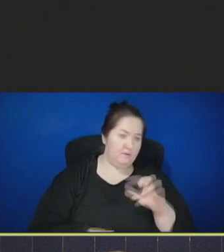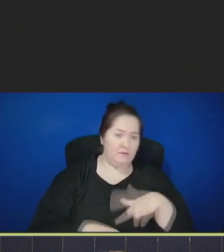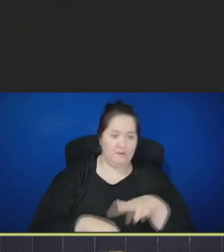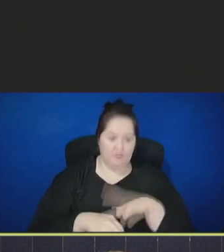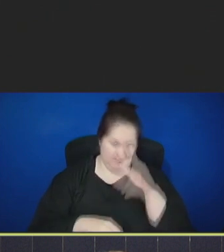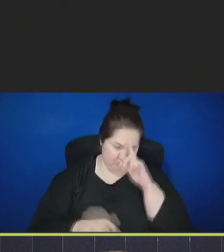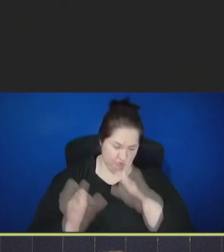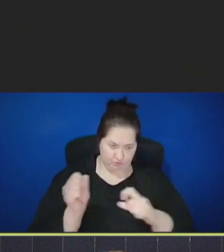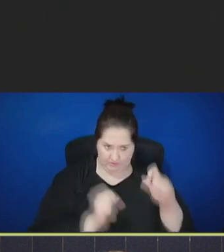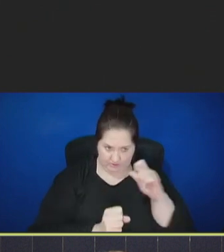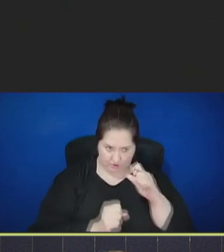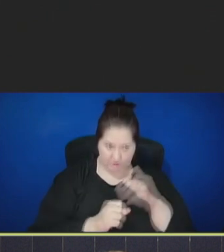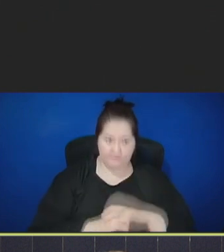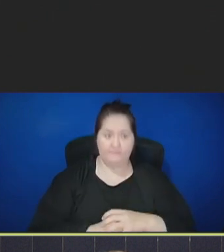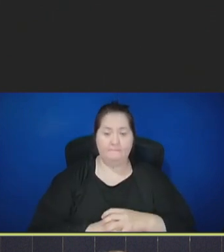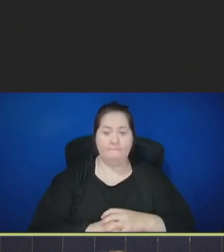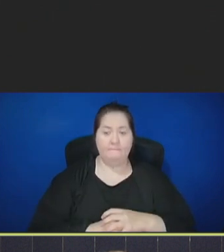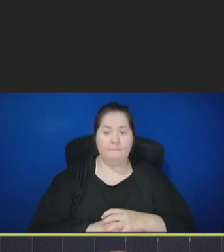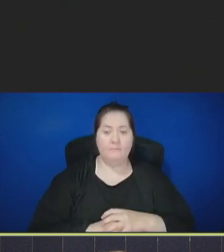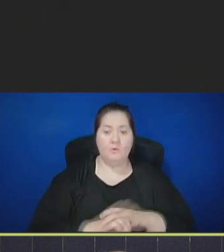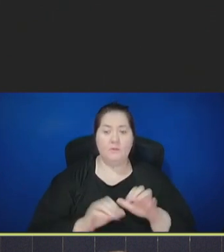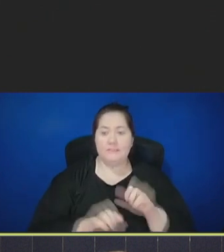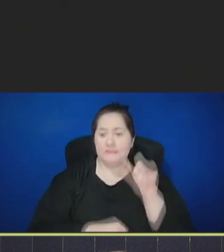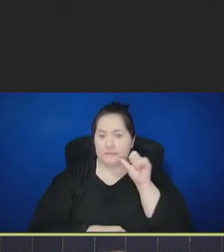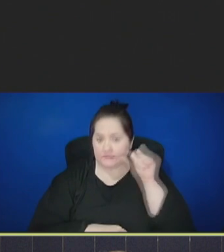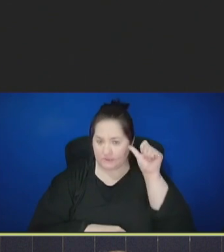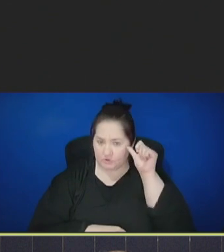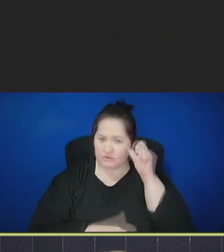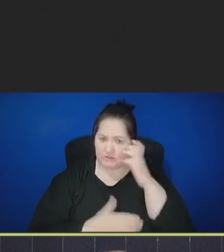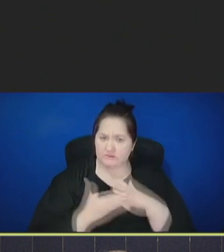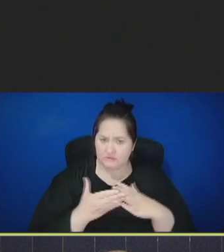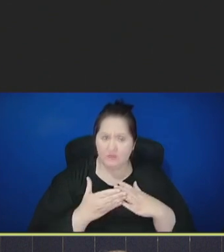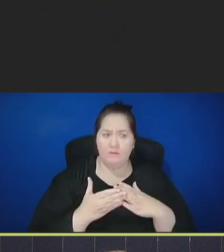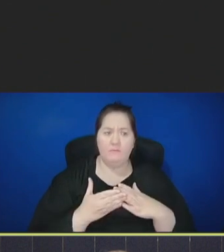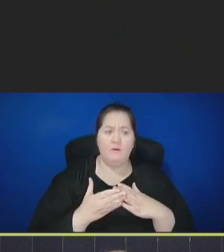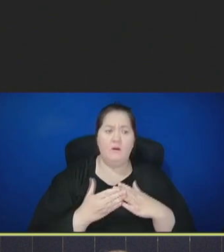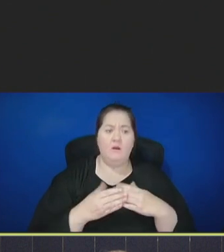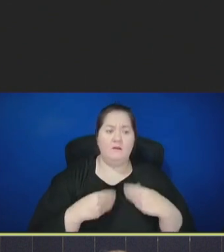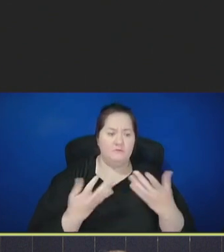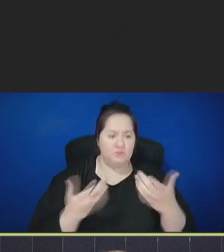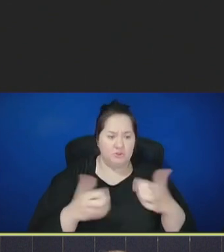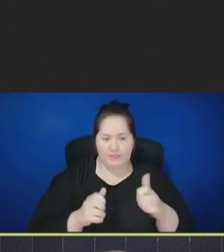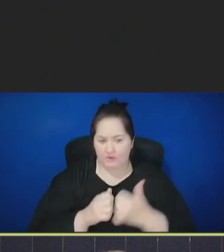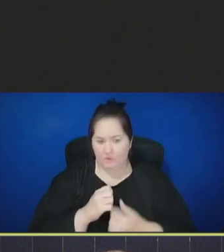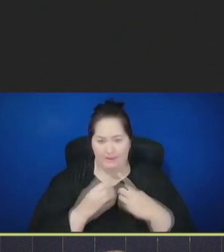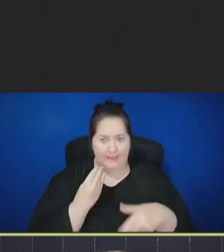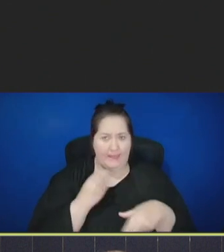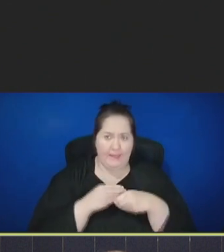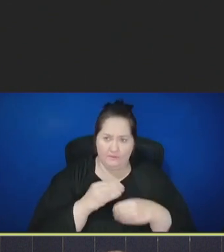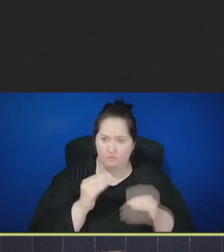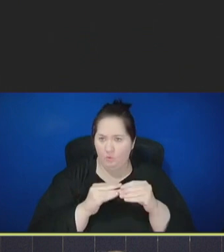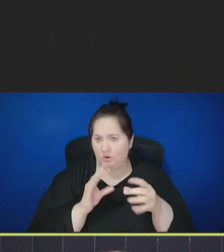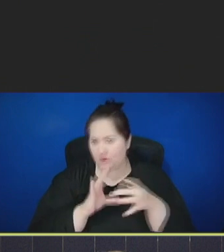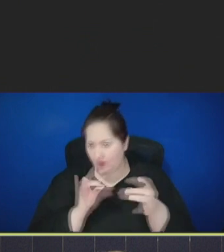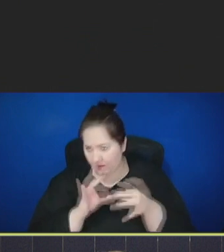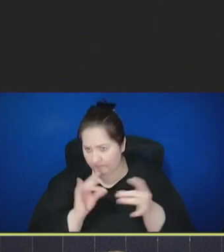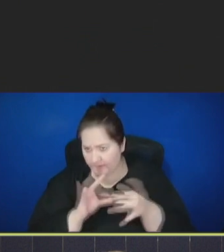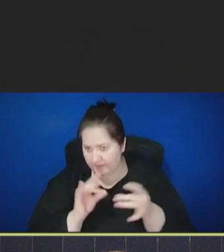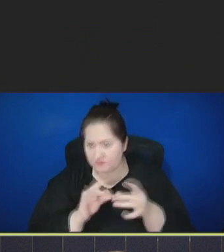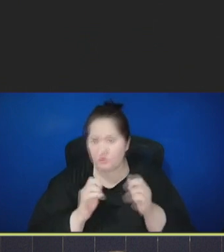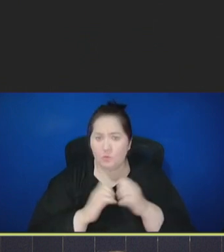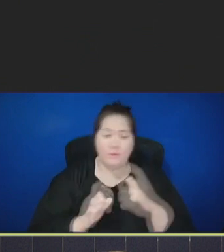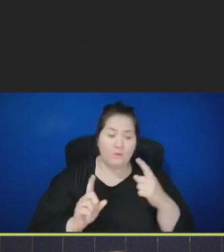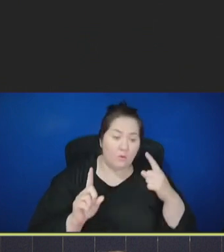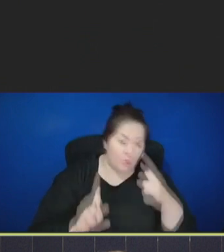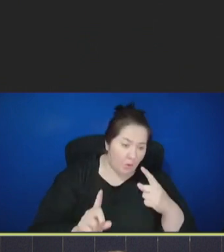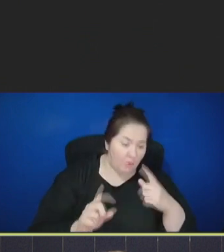Strategy, which we did yesterday to some extent. I'll give you a chance if anyone has any other comments they'd like to make about the